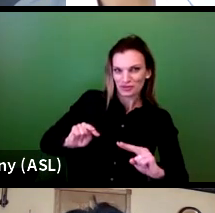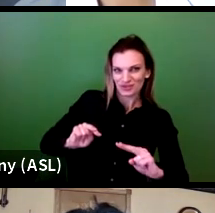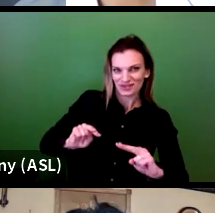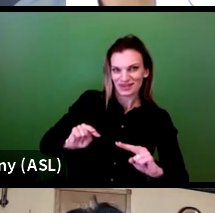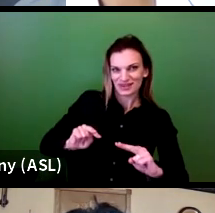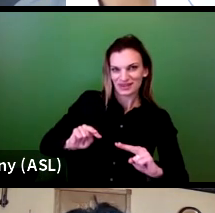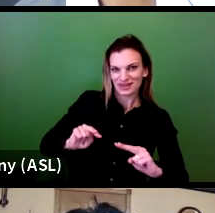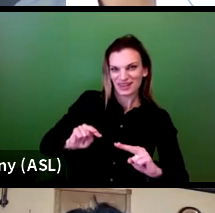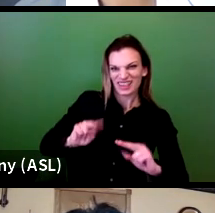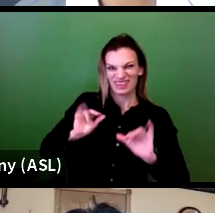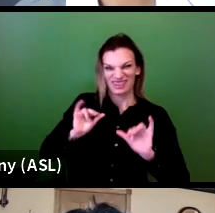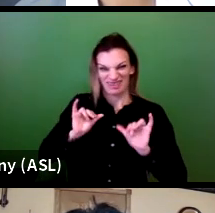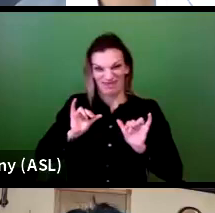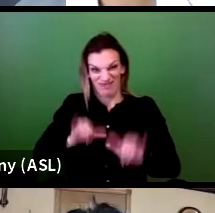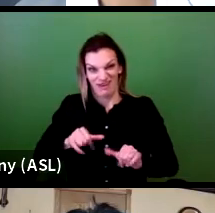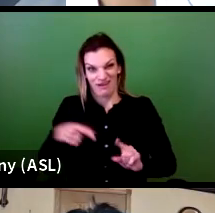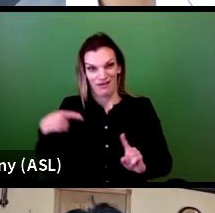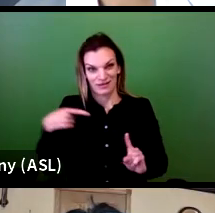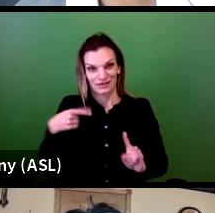got to manage.